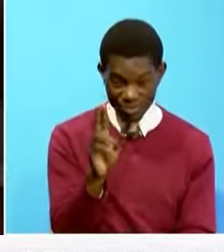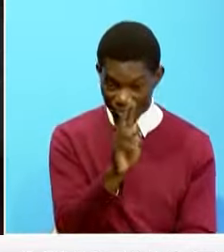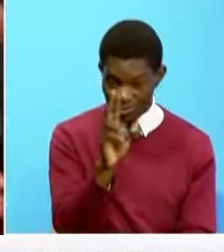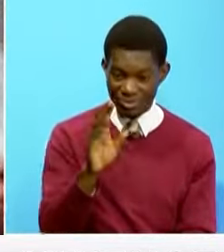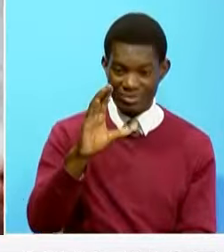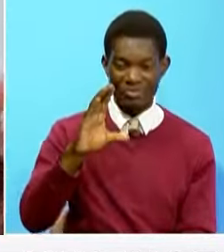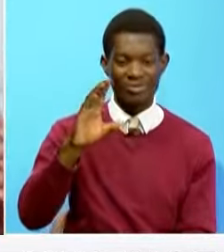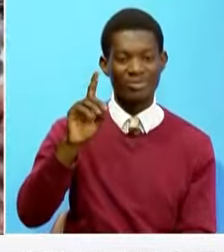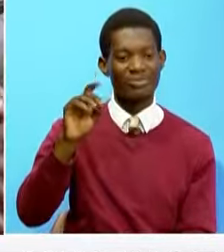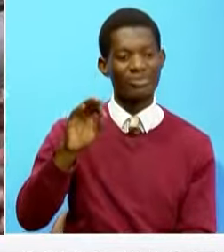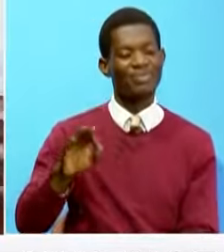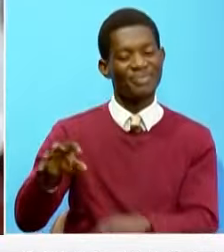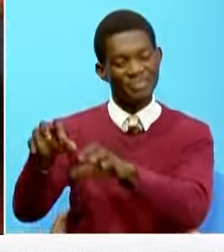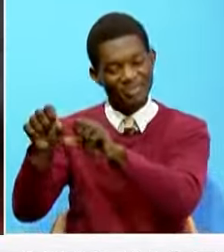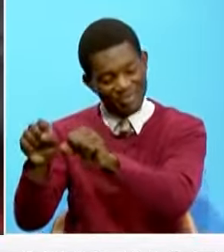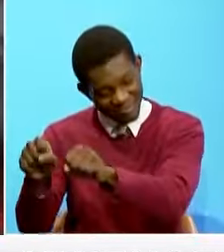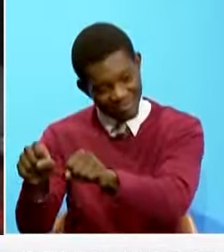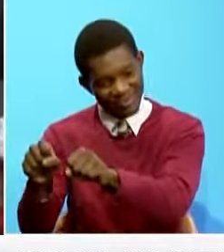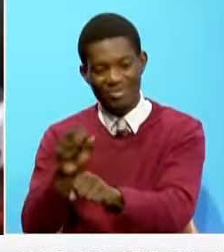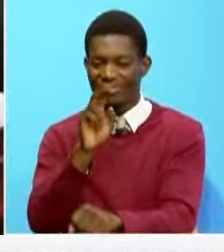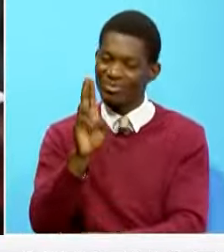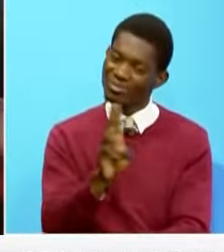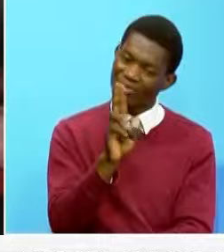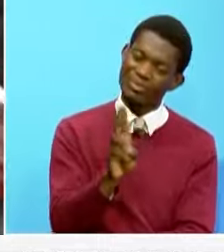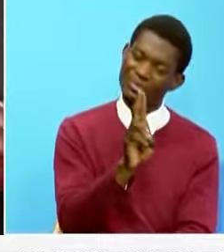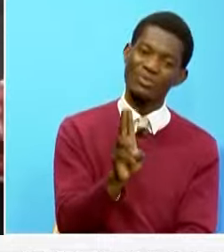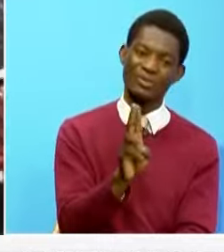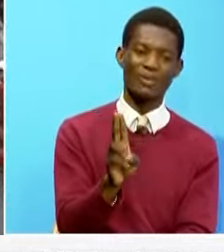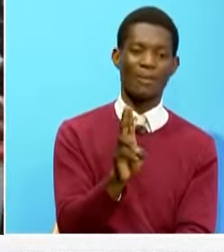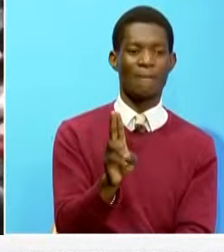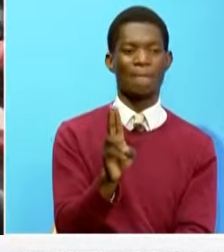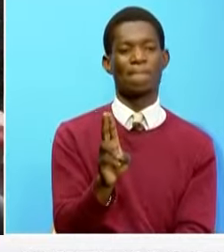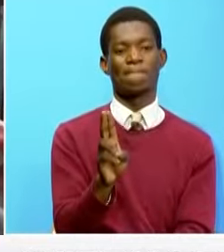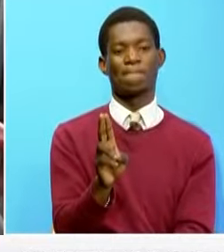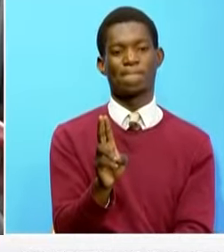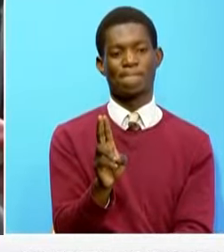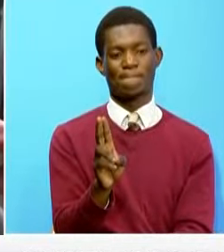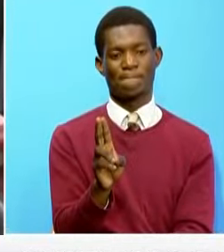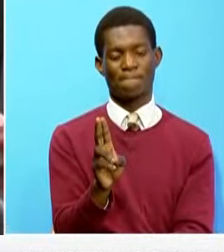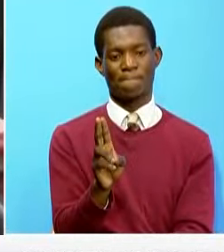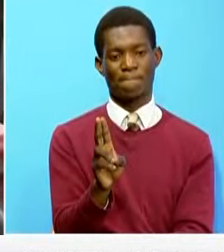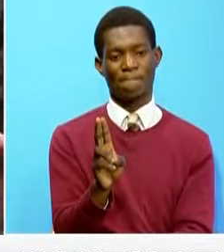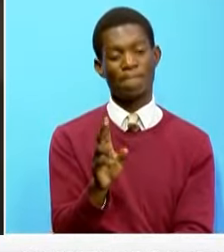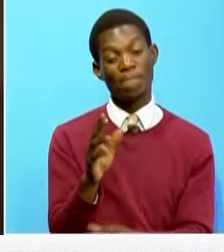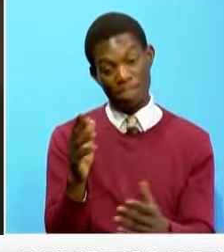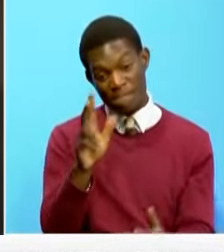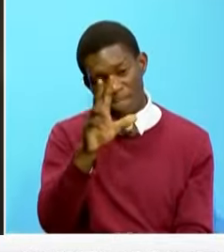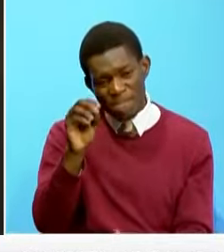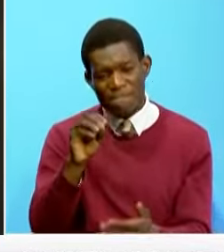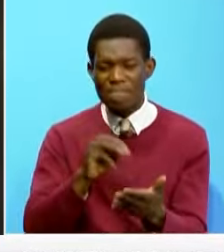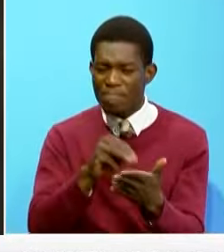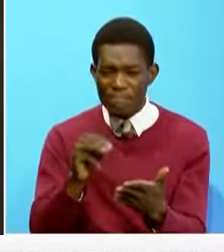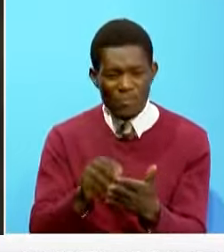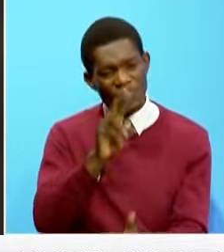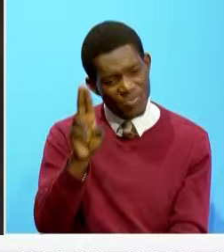improved tremendous from the 1.6 million to close to 30 million. Now it will be slightly above 30 million. So please let